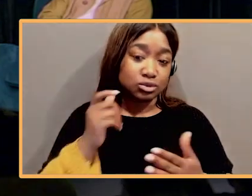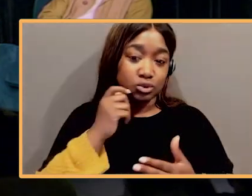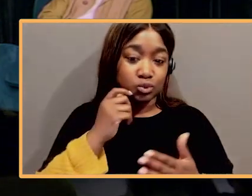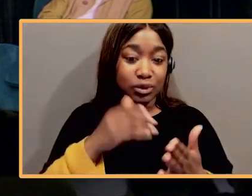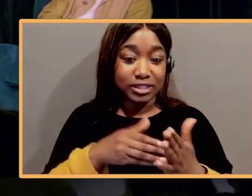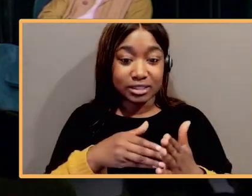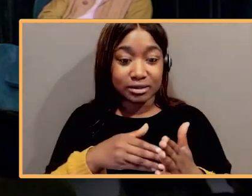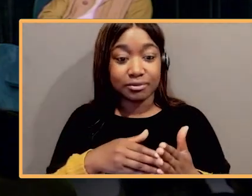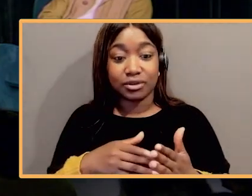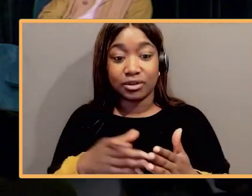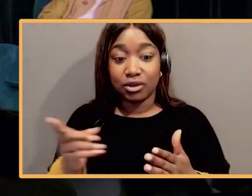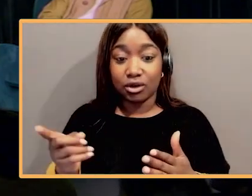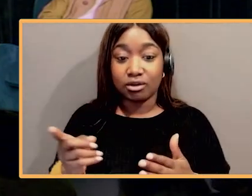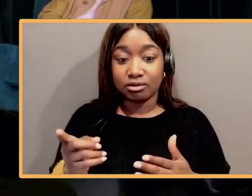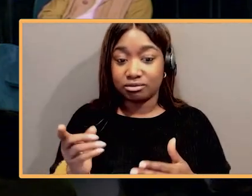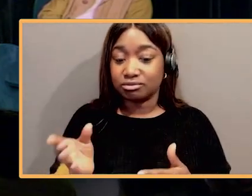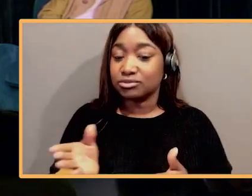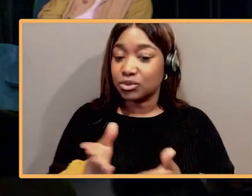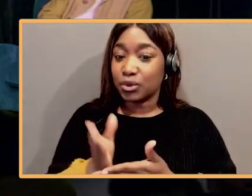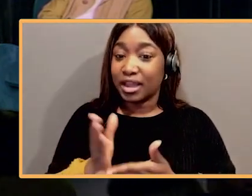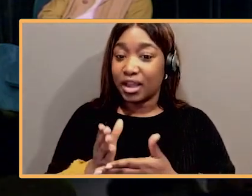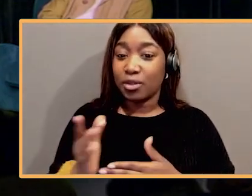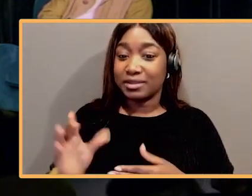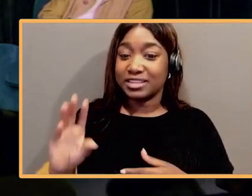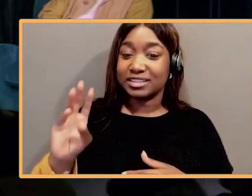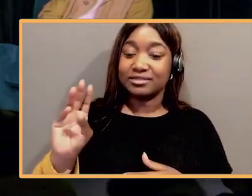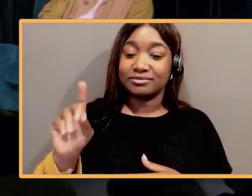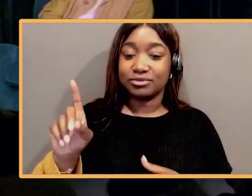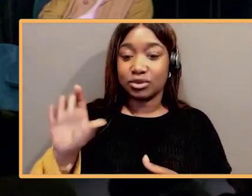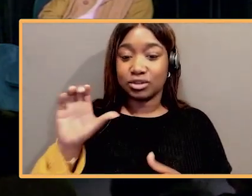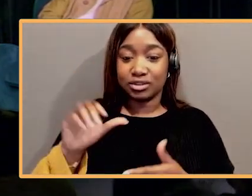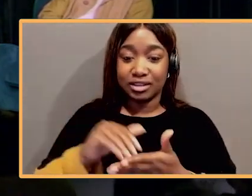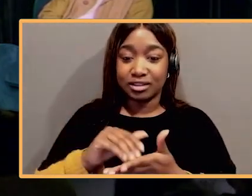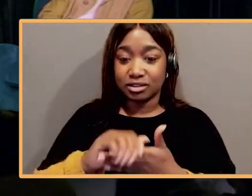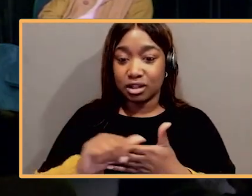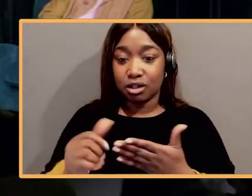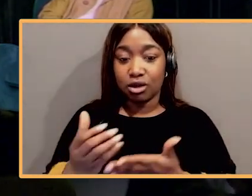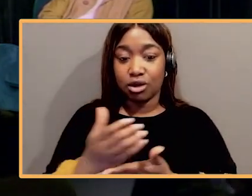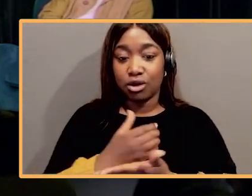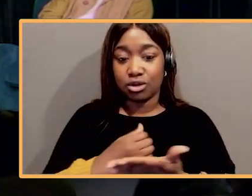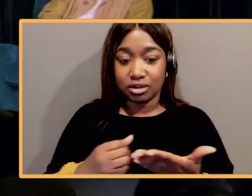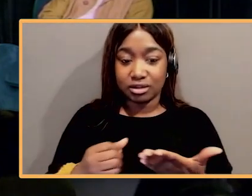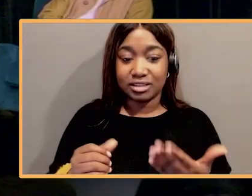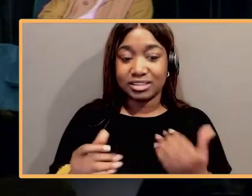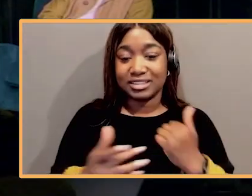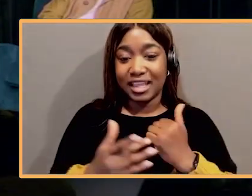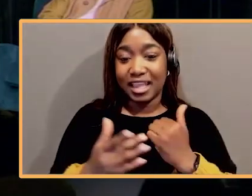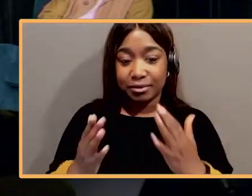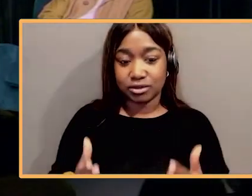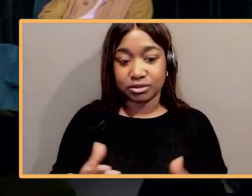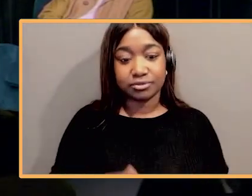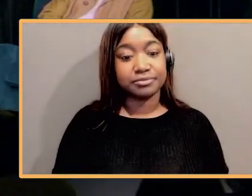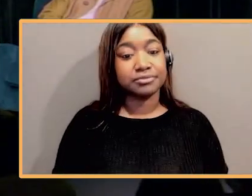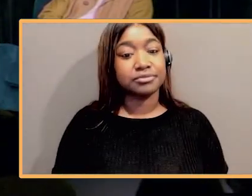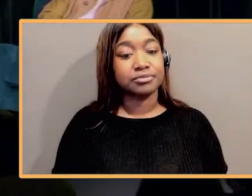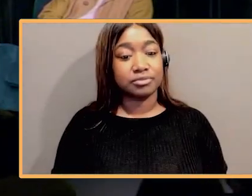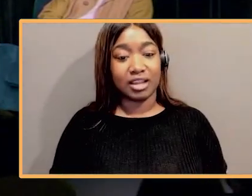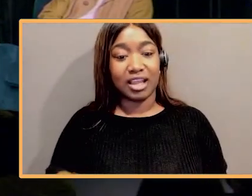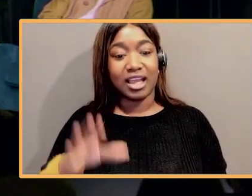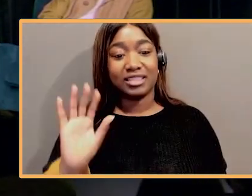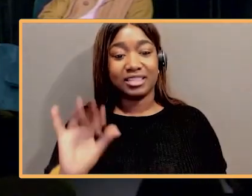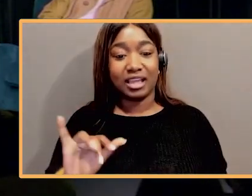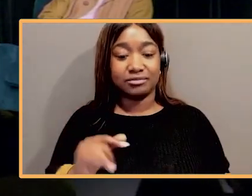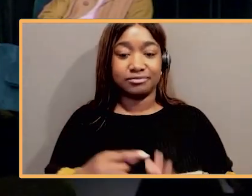shadow. six-figure techie. Yeah, absolutely. This is the shadow of our entanglement, right? That we are so inextricable from